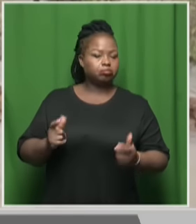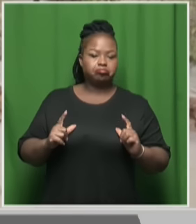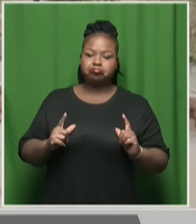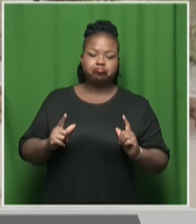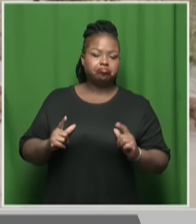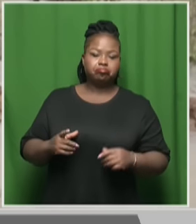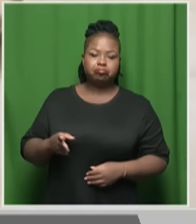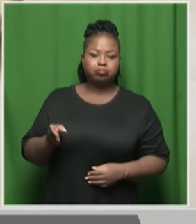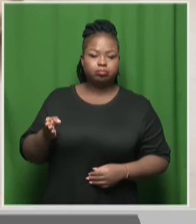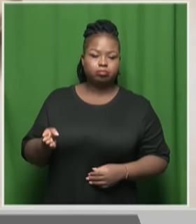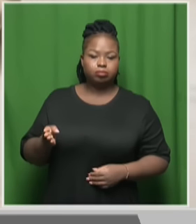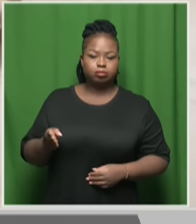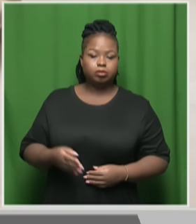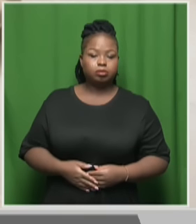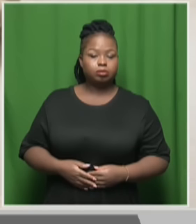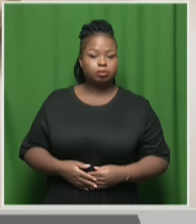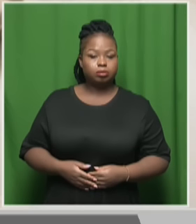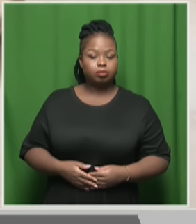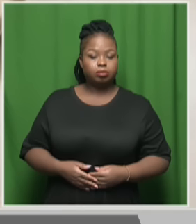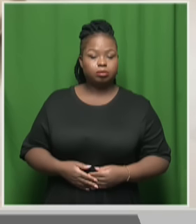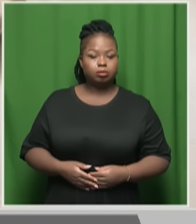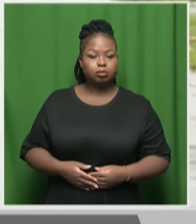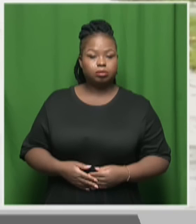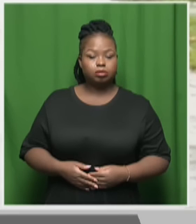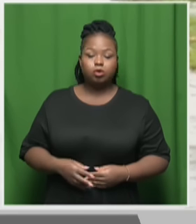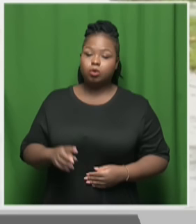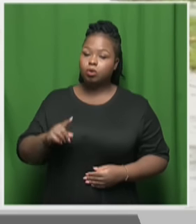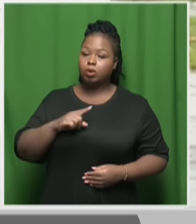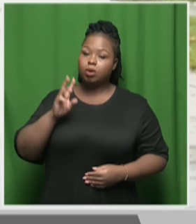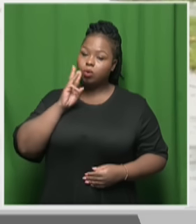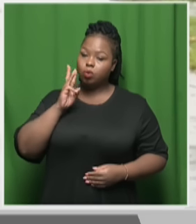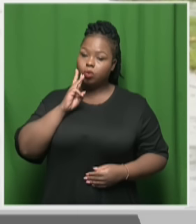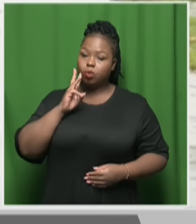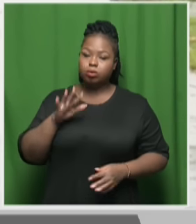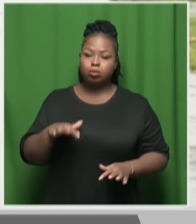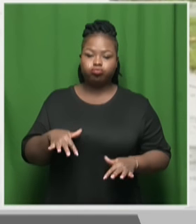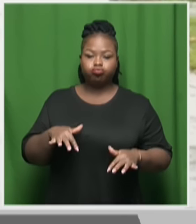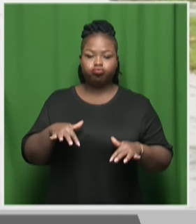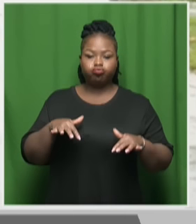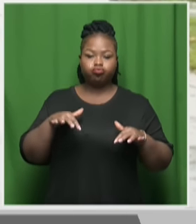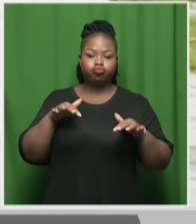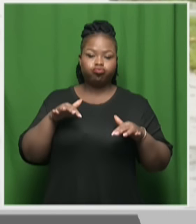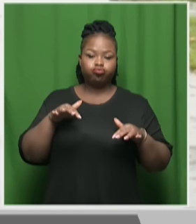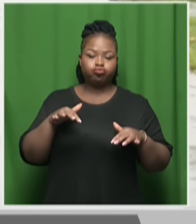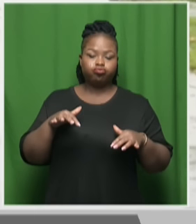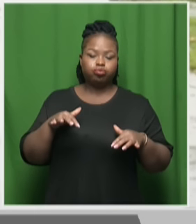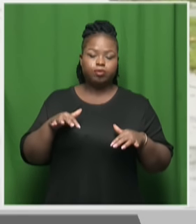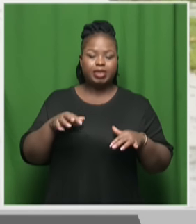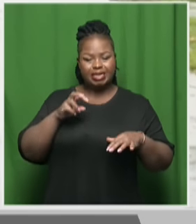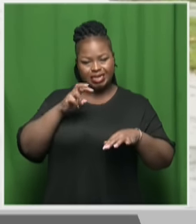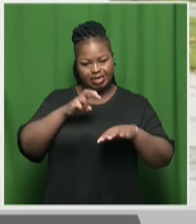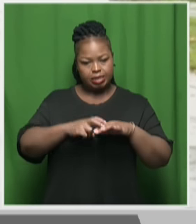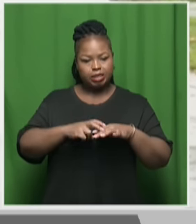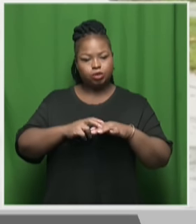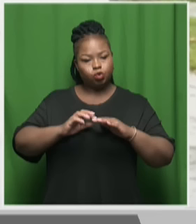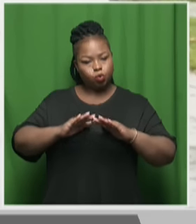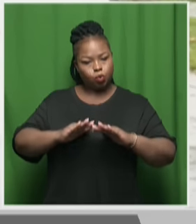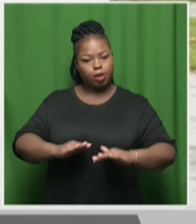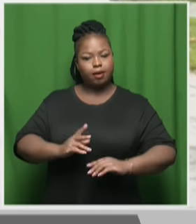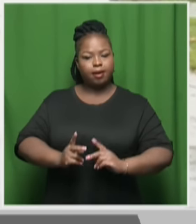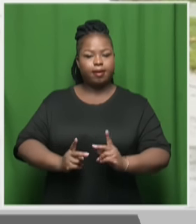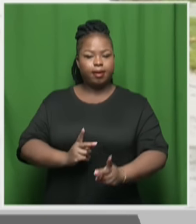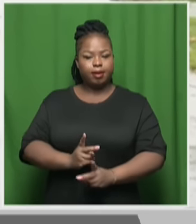for the foreseeable future. Water levels will need to go down drastically before